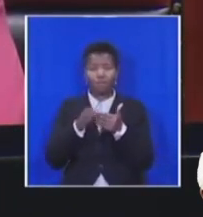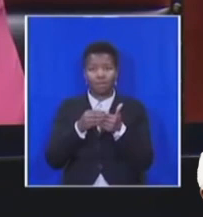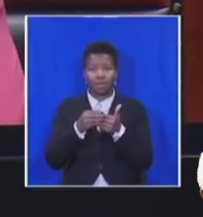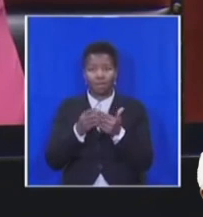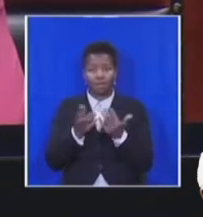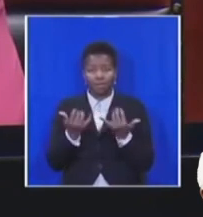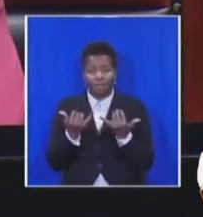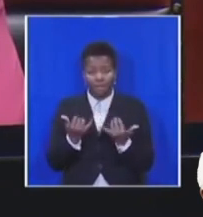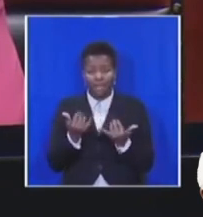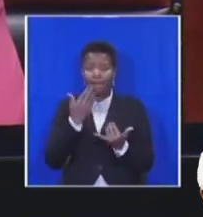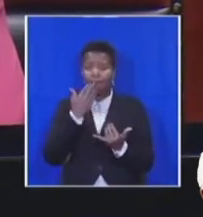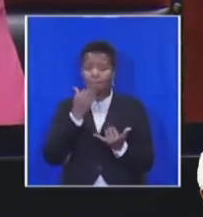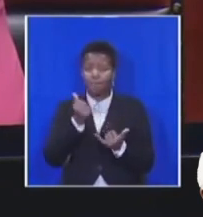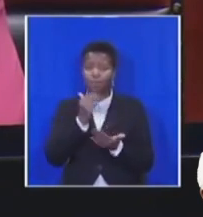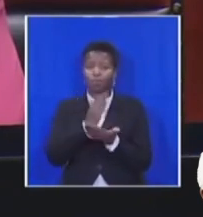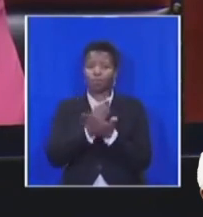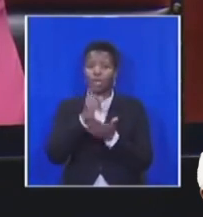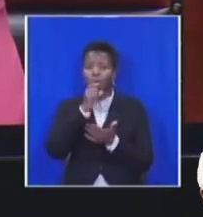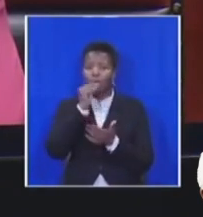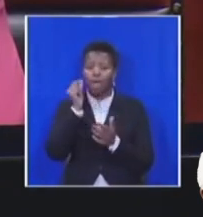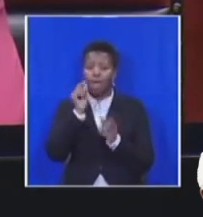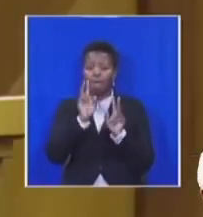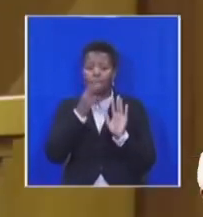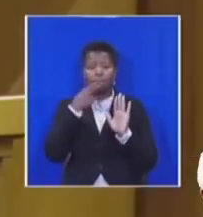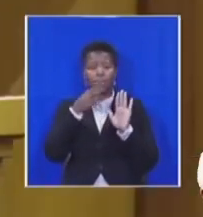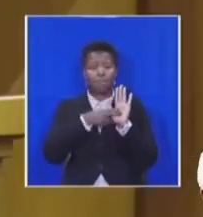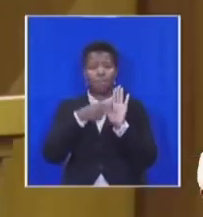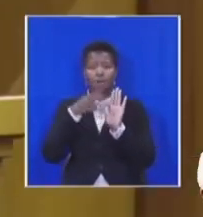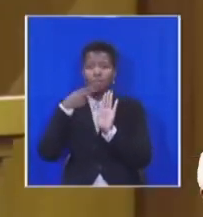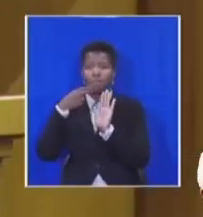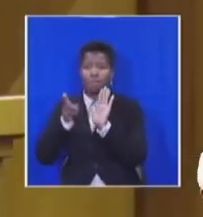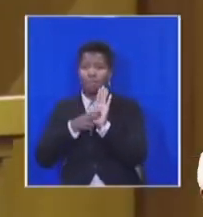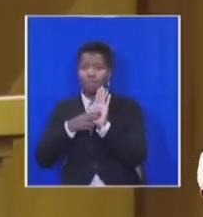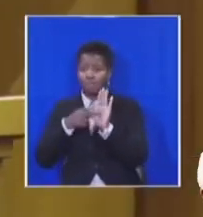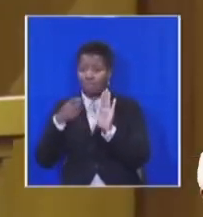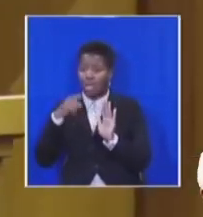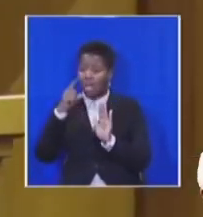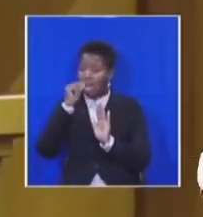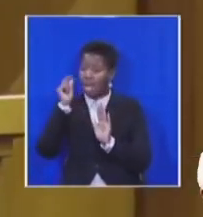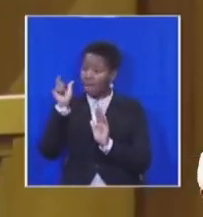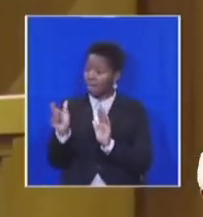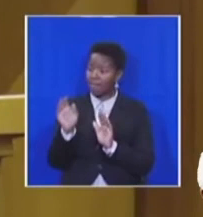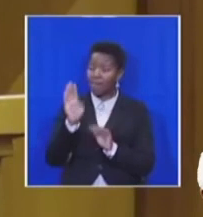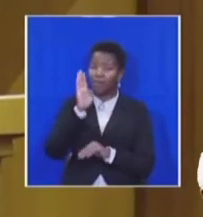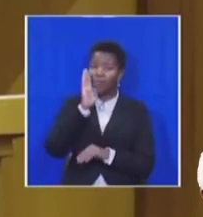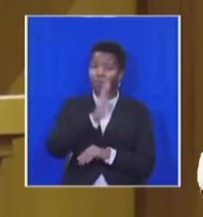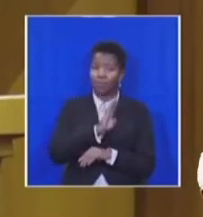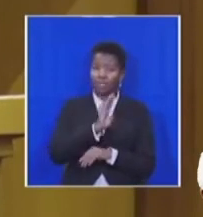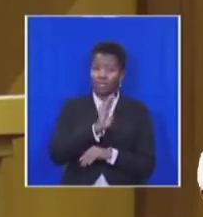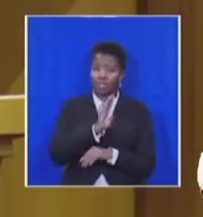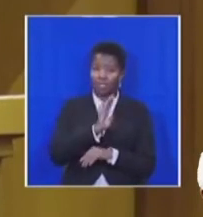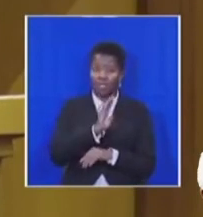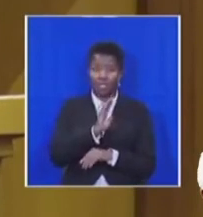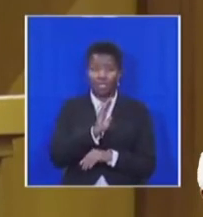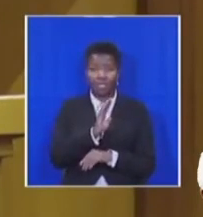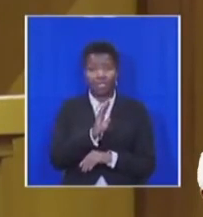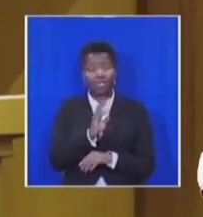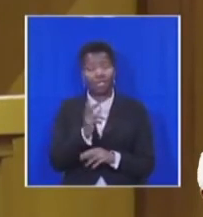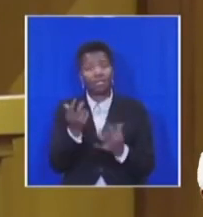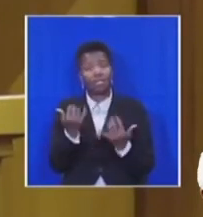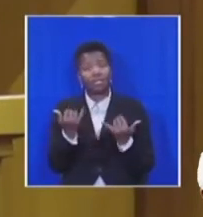us refrain from calling names. I've never mentioned any person with a name. Thank you. Continue. This is South